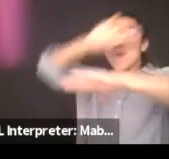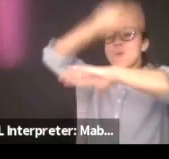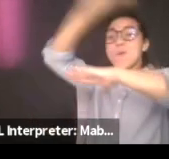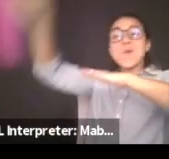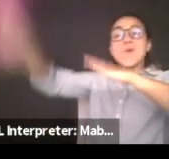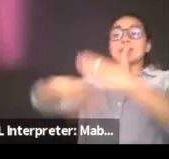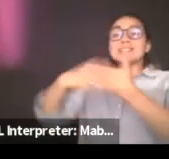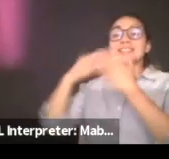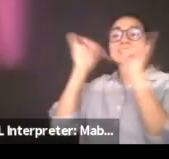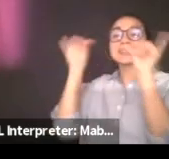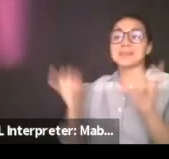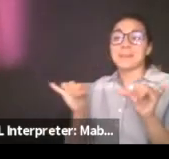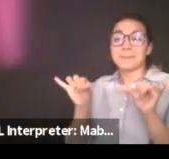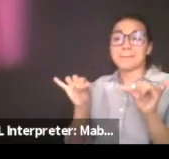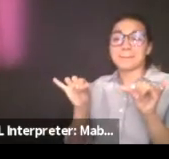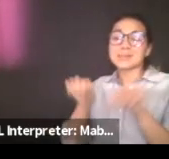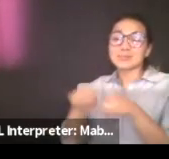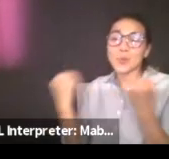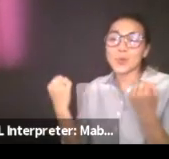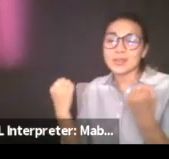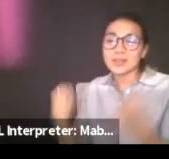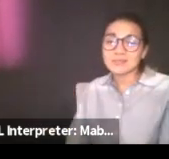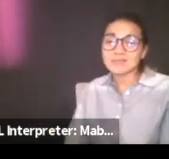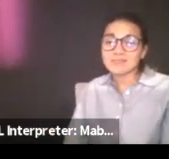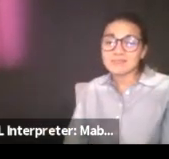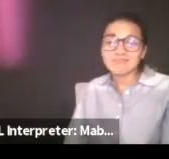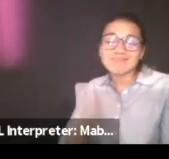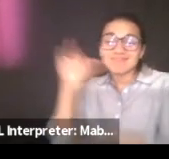lawyers, prison,